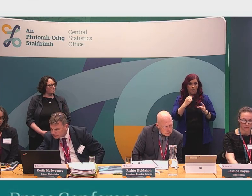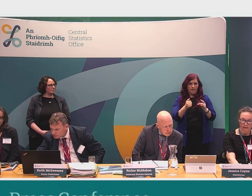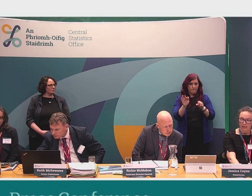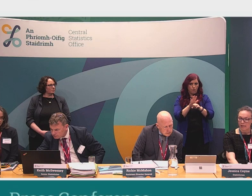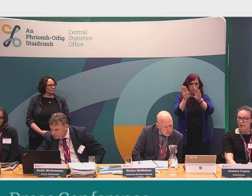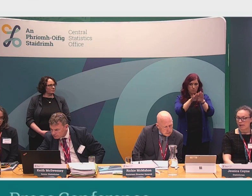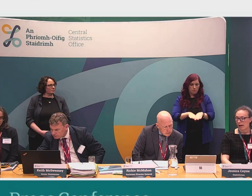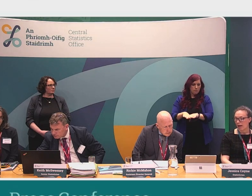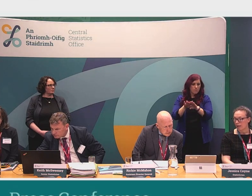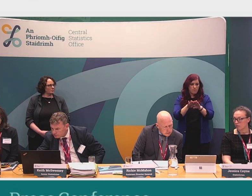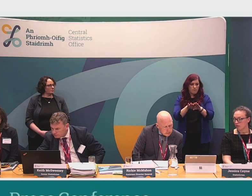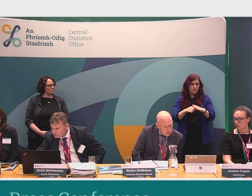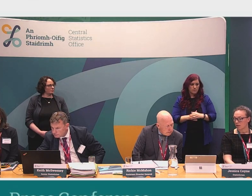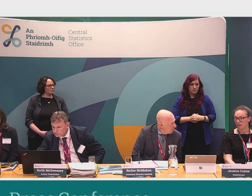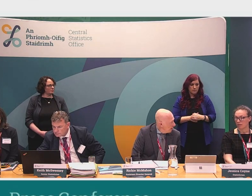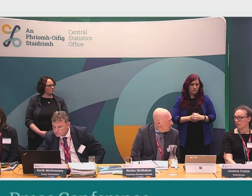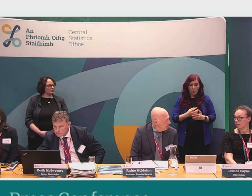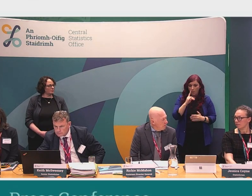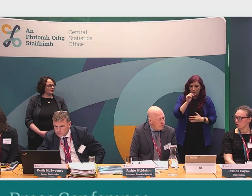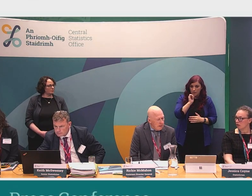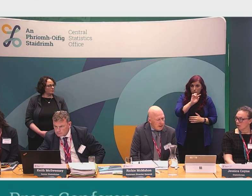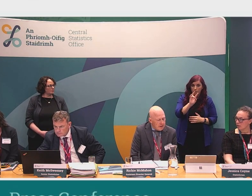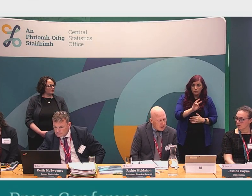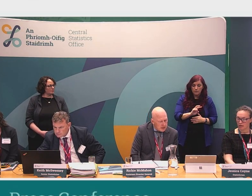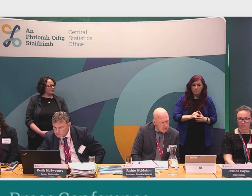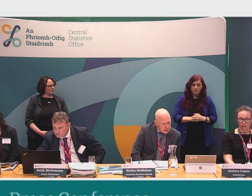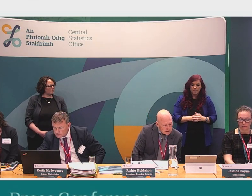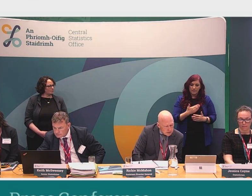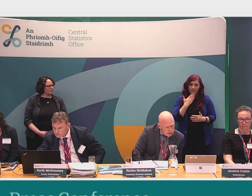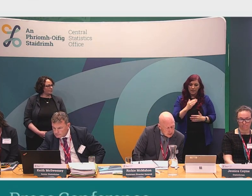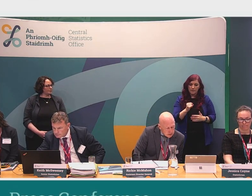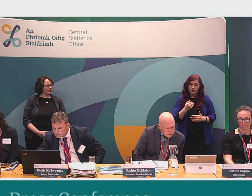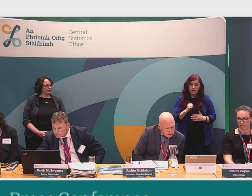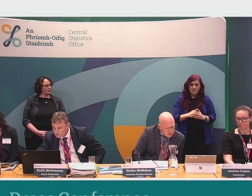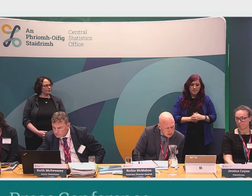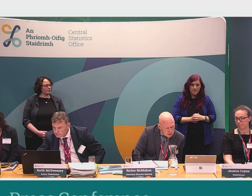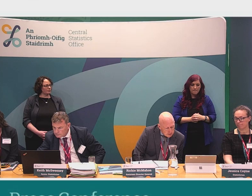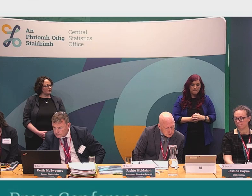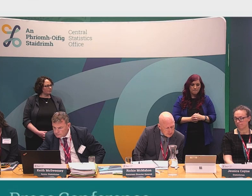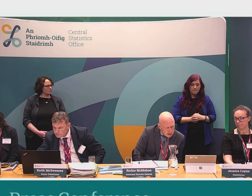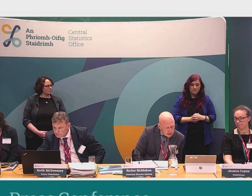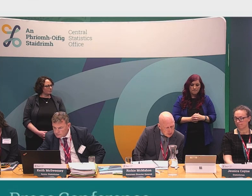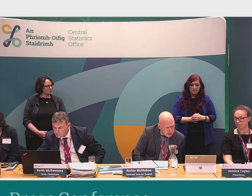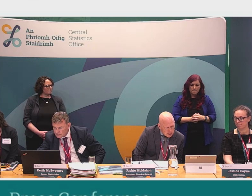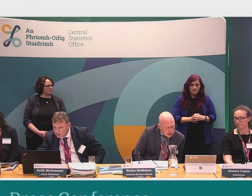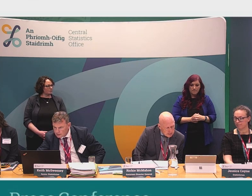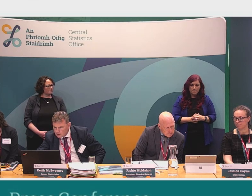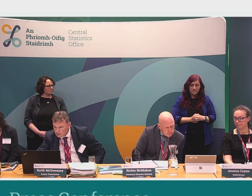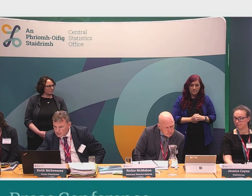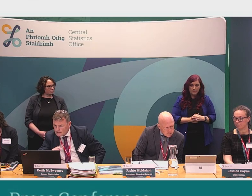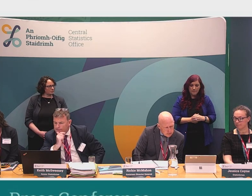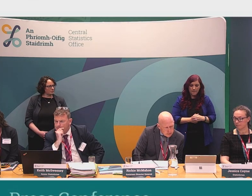balance. So I hope that... Thanks, Jess. So we have a contribution from Anne Doyle